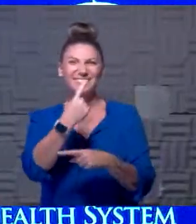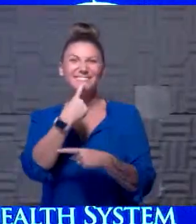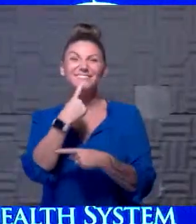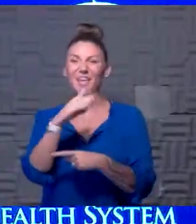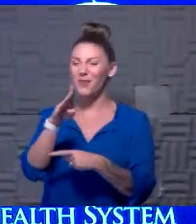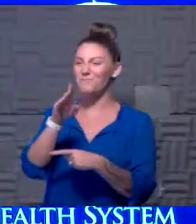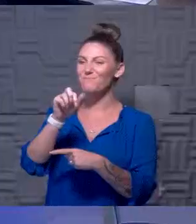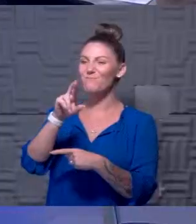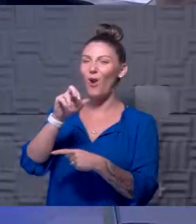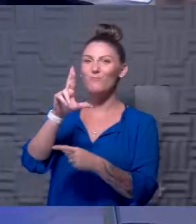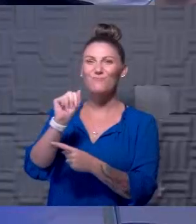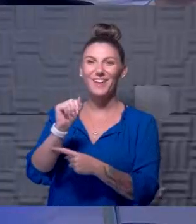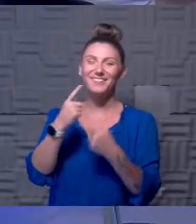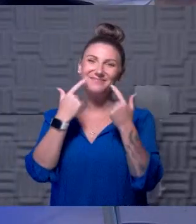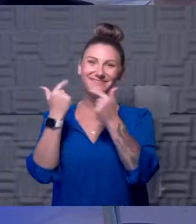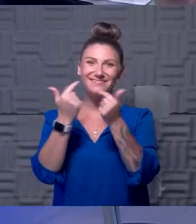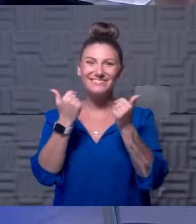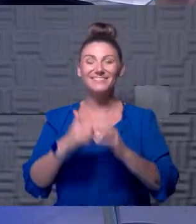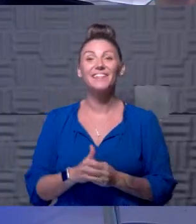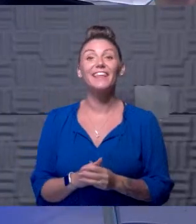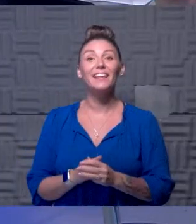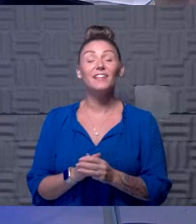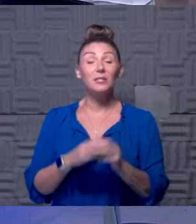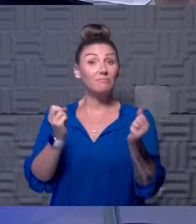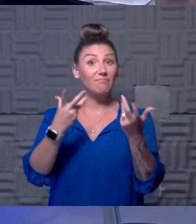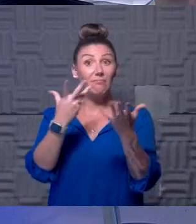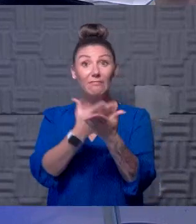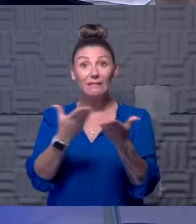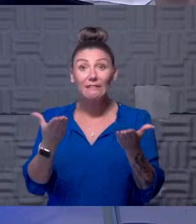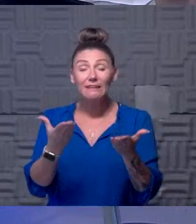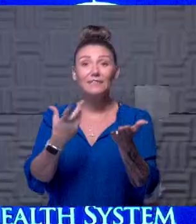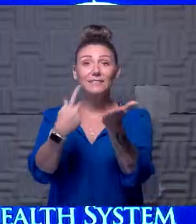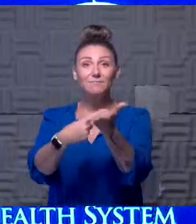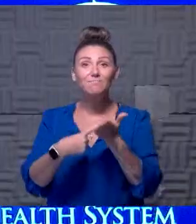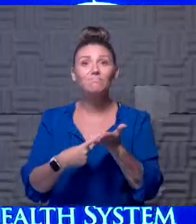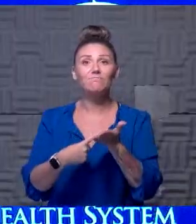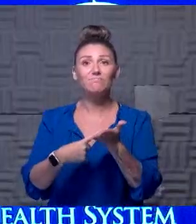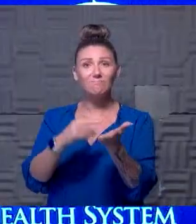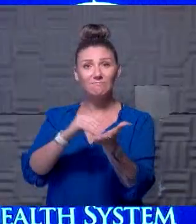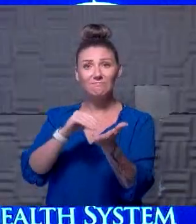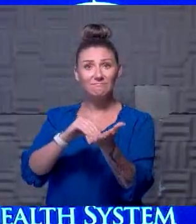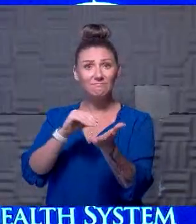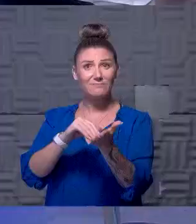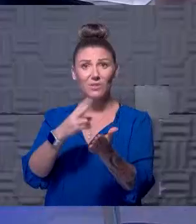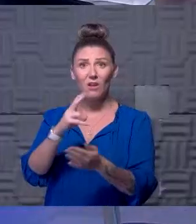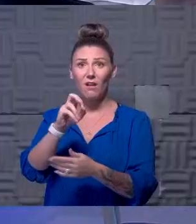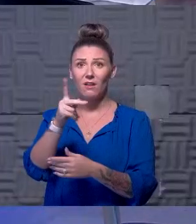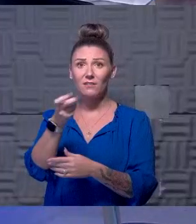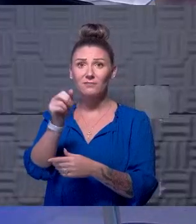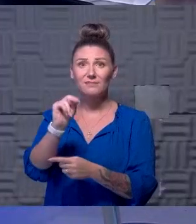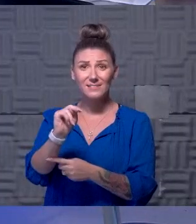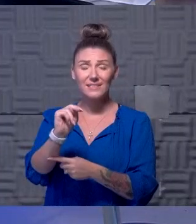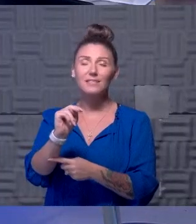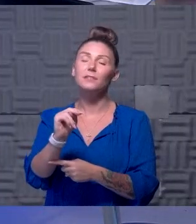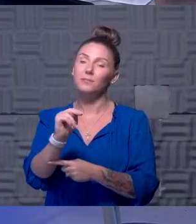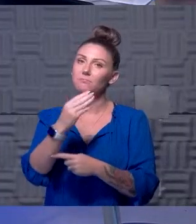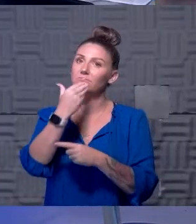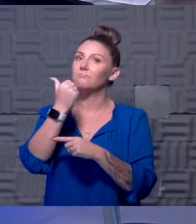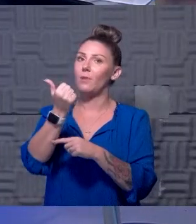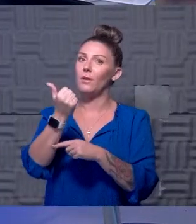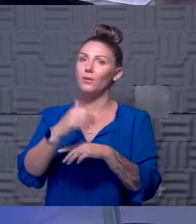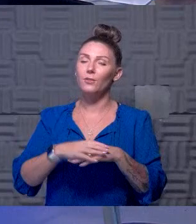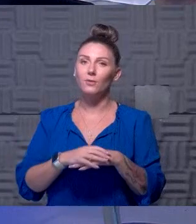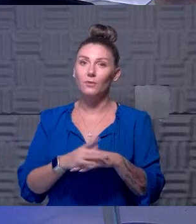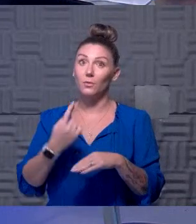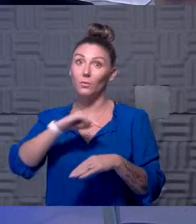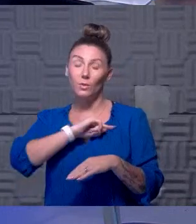bonjour. All right, lots to talk about, but first, Hawkeye, what are the numbers like today? Yeah, they're better. You know, we were really